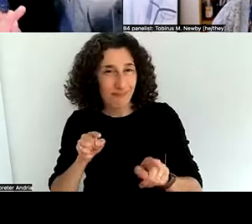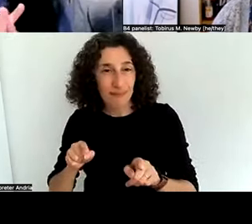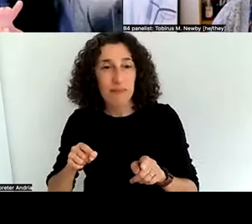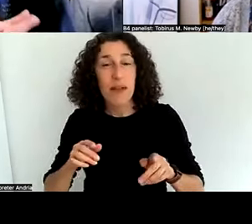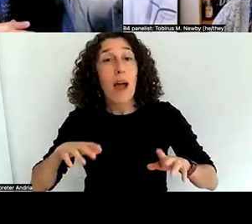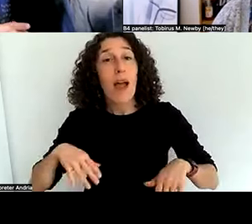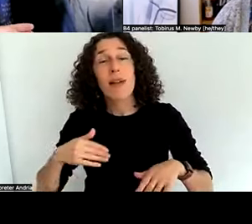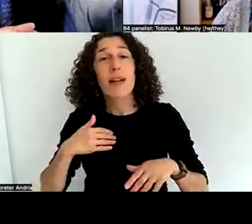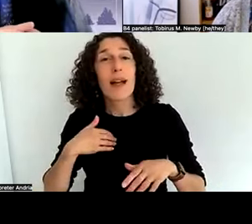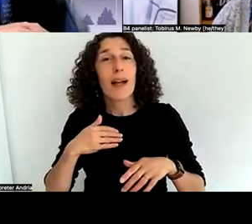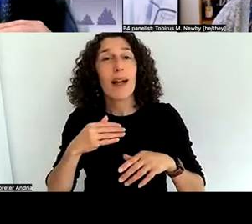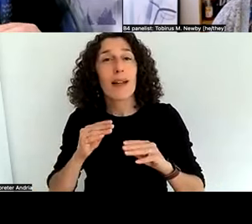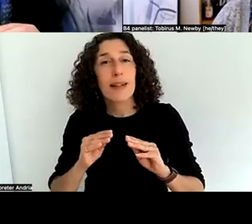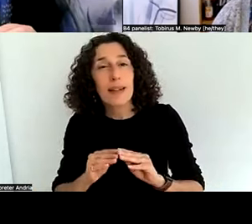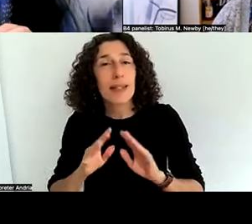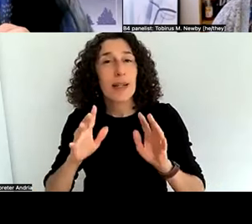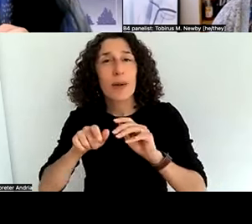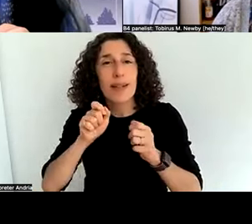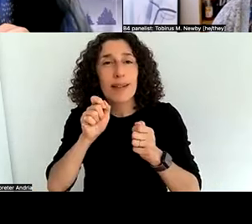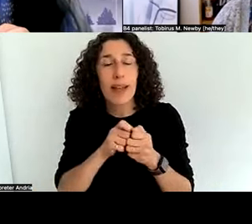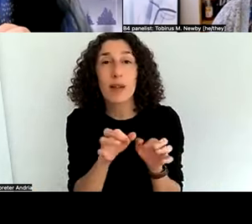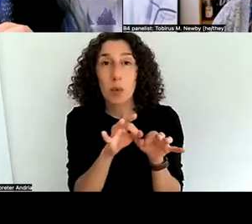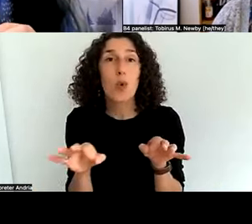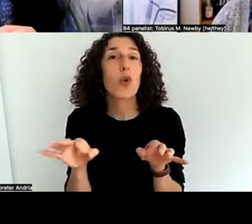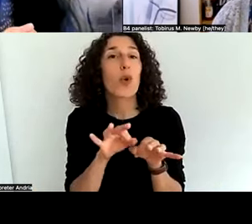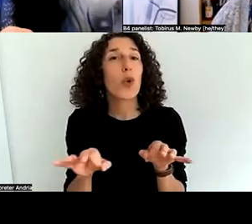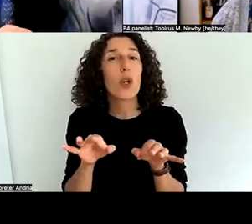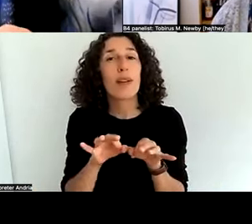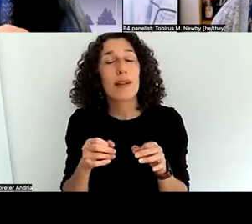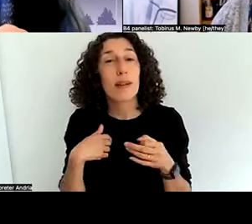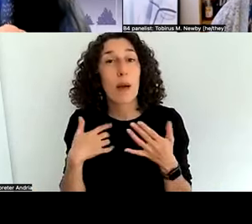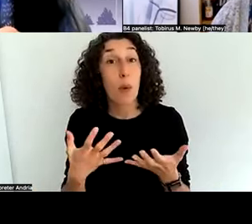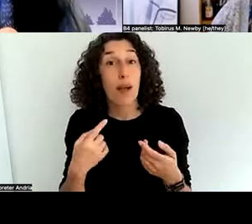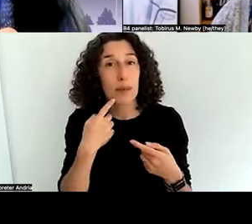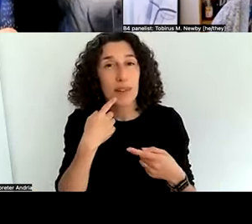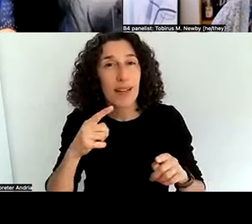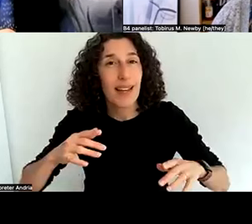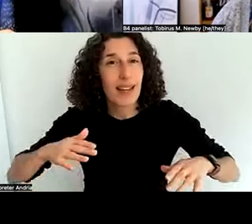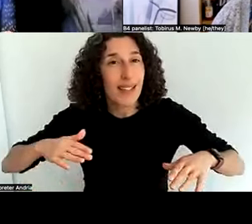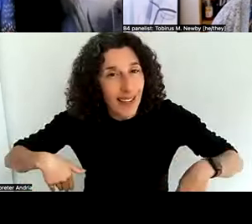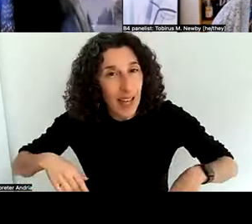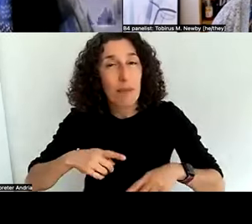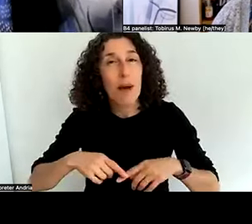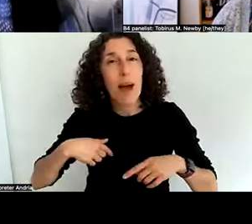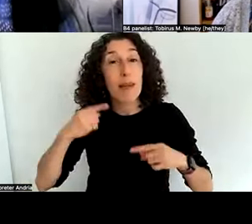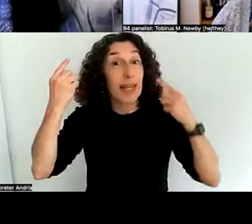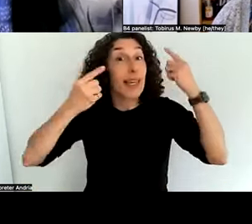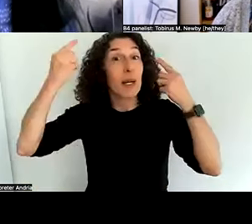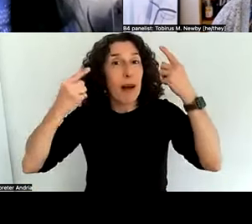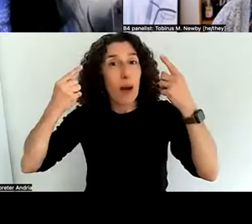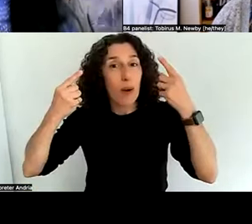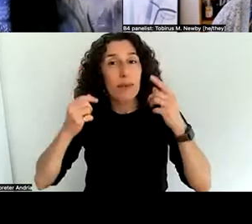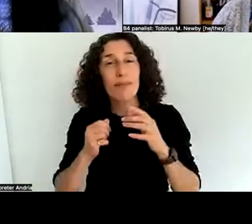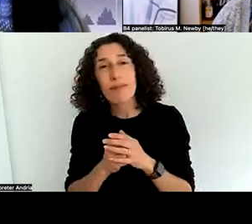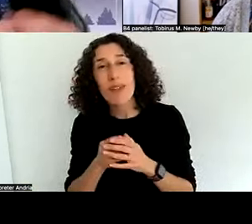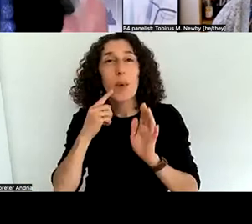but there is this piece where I've experienced the whole like, you need to have a tough